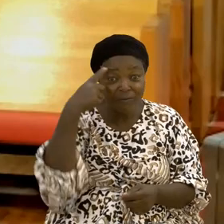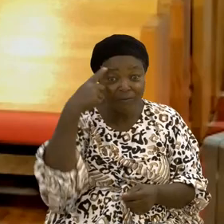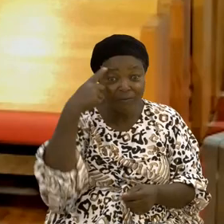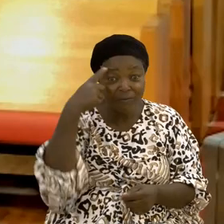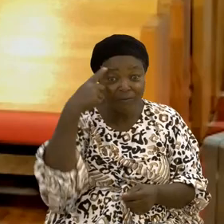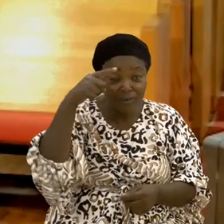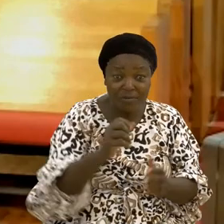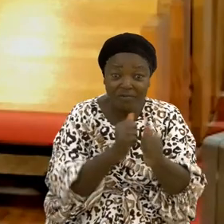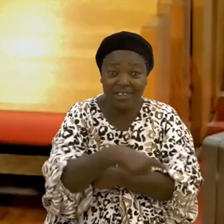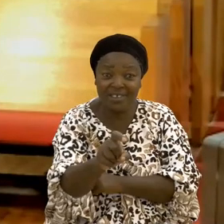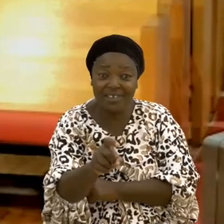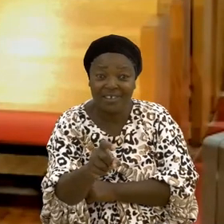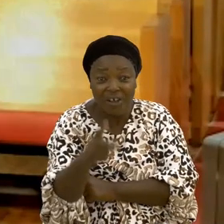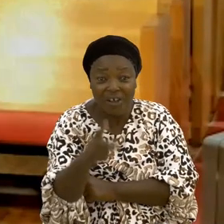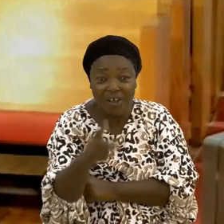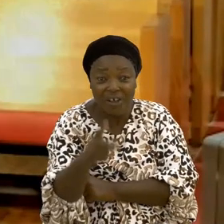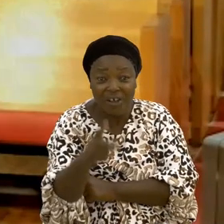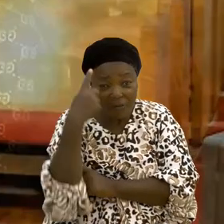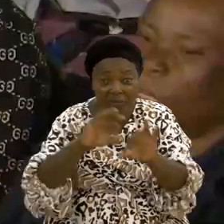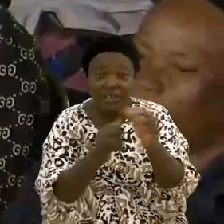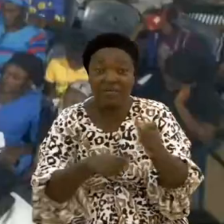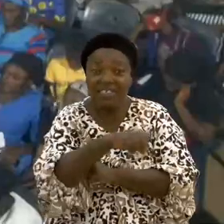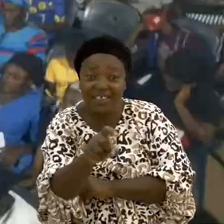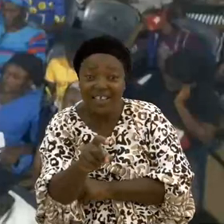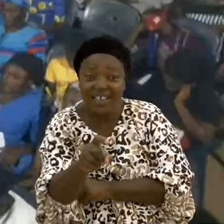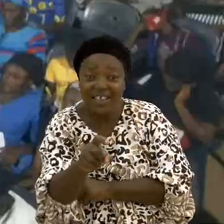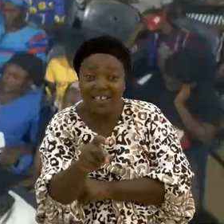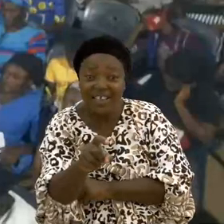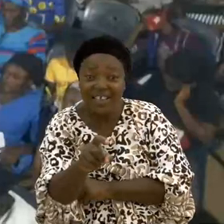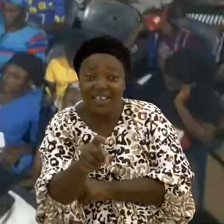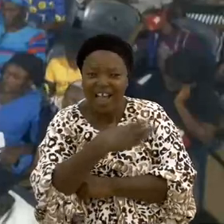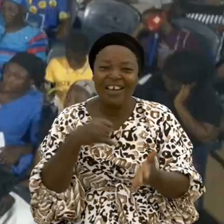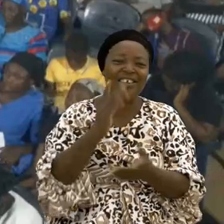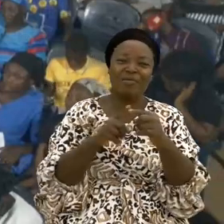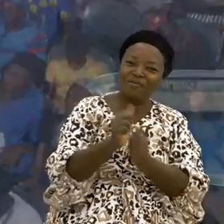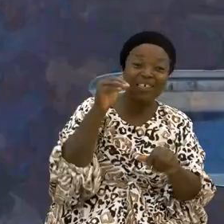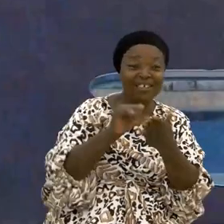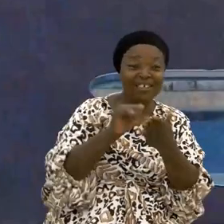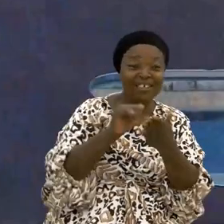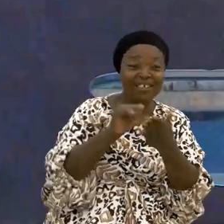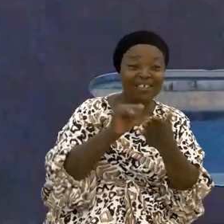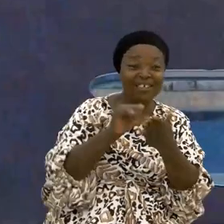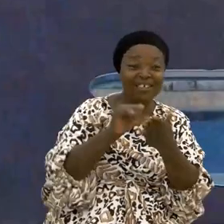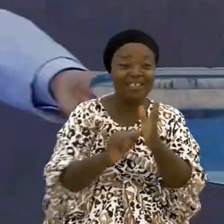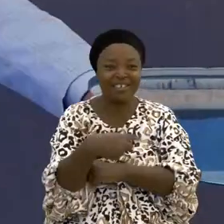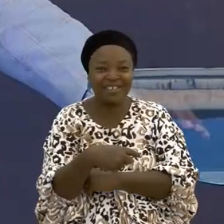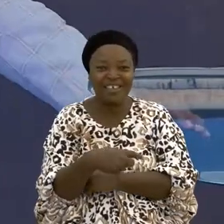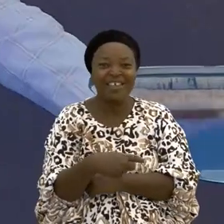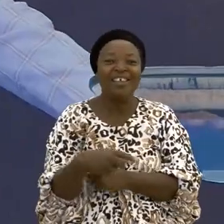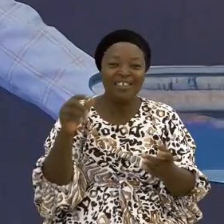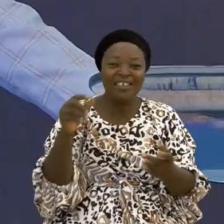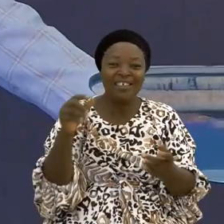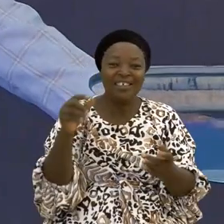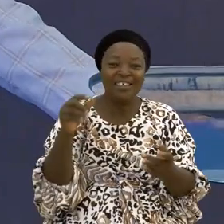day? Today. For your family, which day? And it shall come to pass in that day that